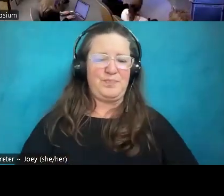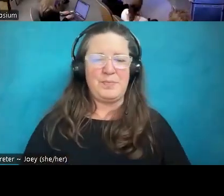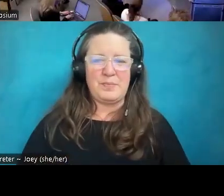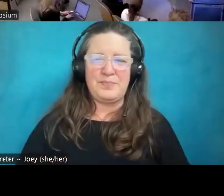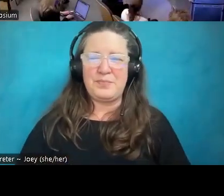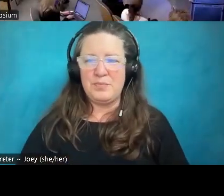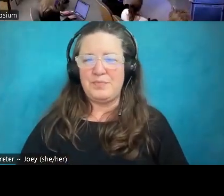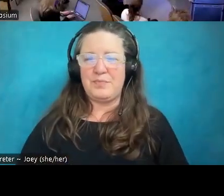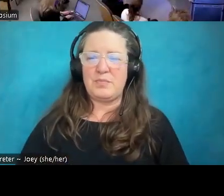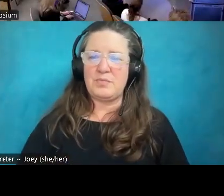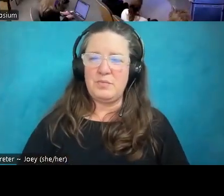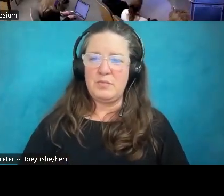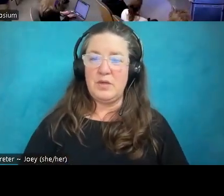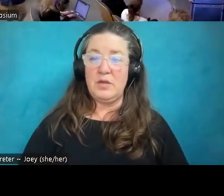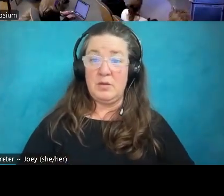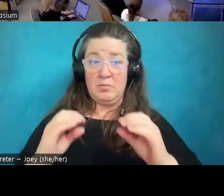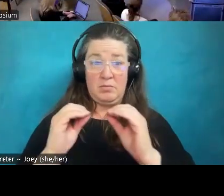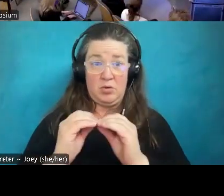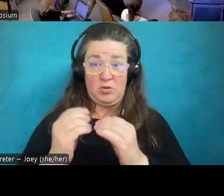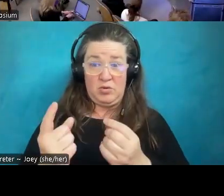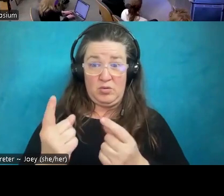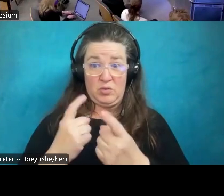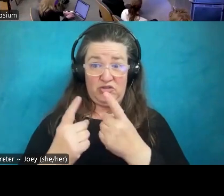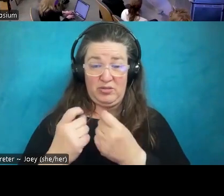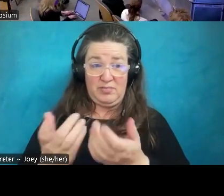Any other questions, please? Yeah.